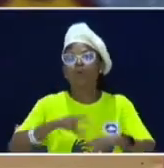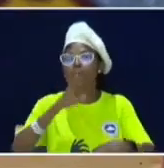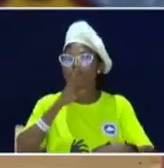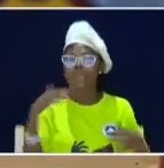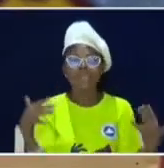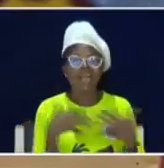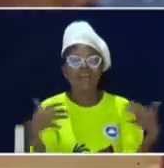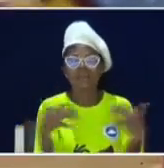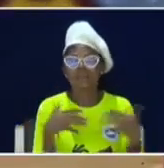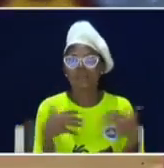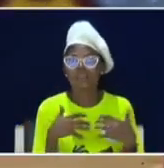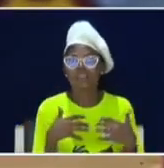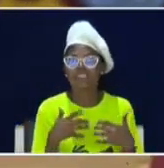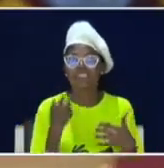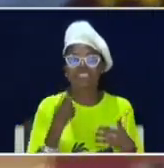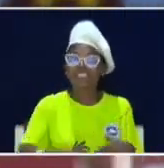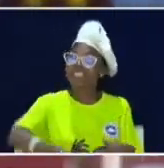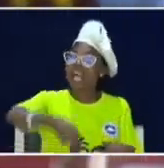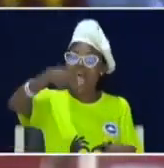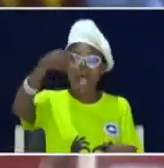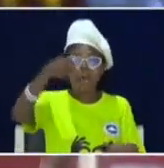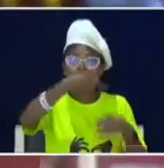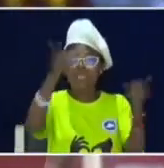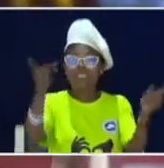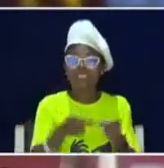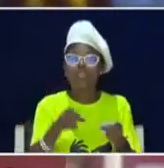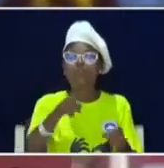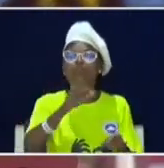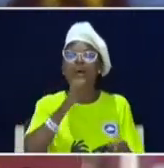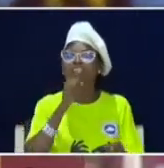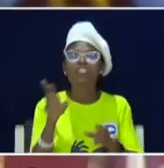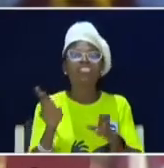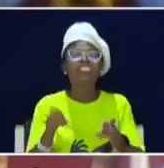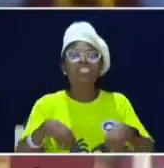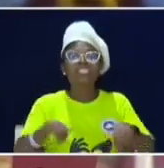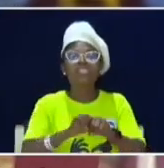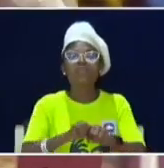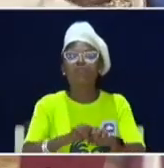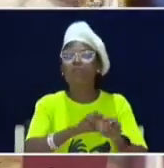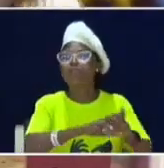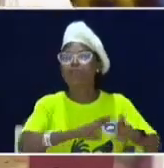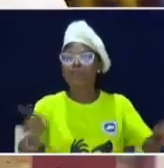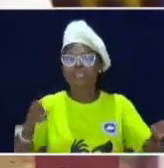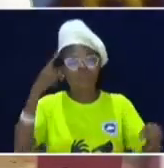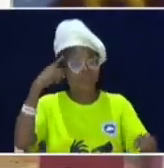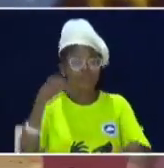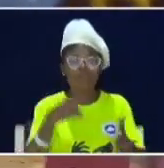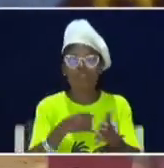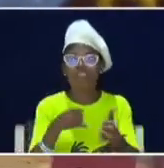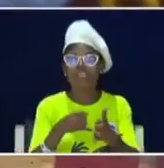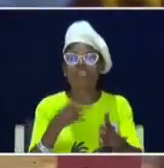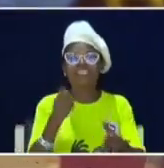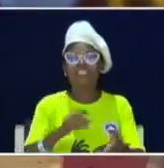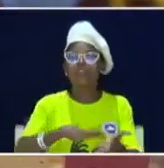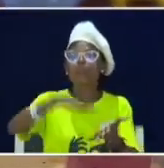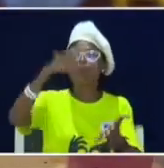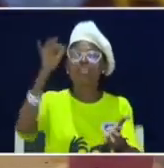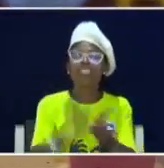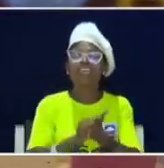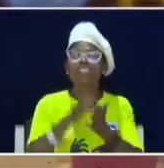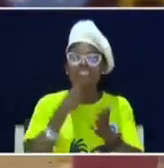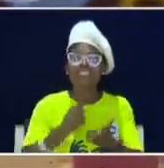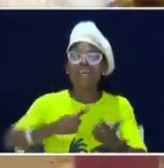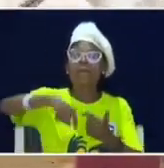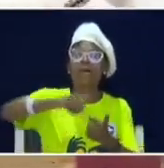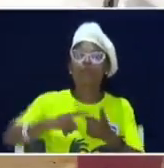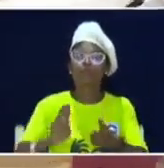To some of us, the high places we are aiming for, we are not even ready for it. The glory that is about to happen to us, Bible said,